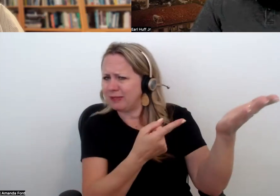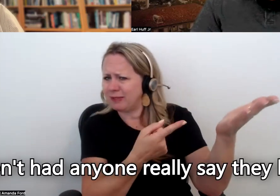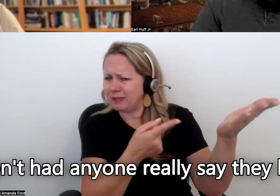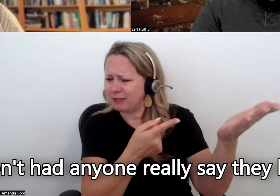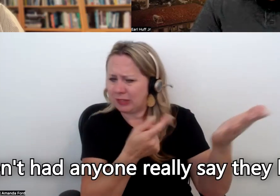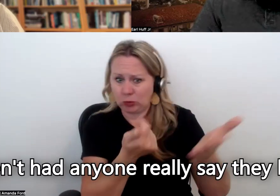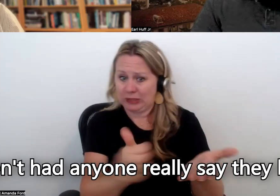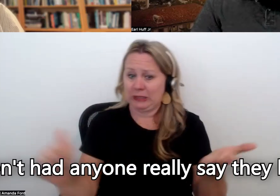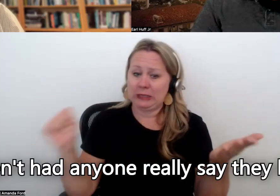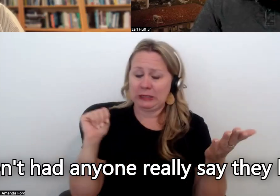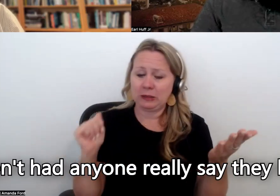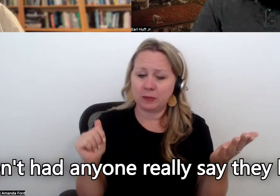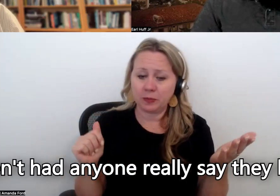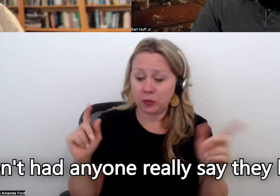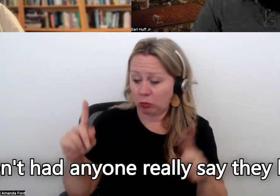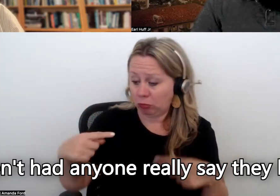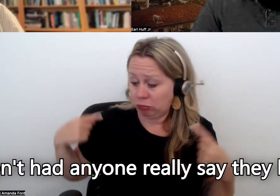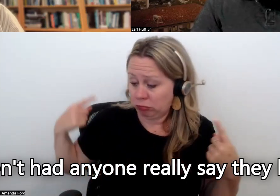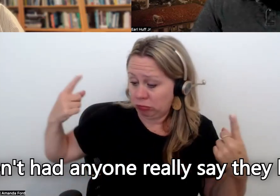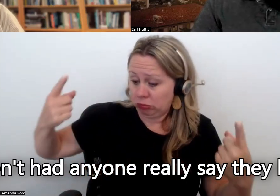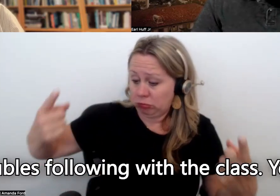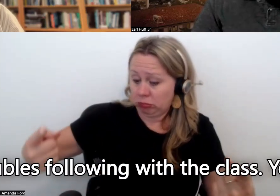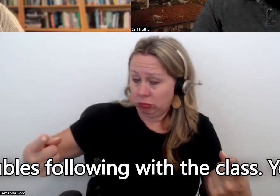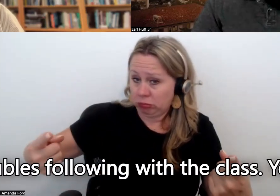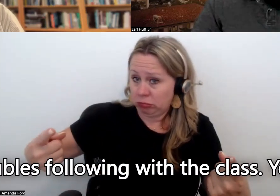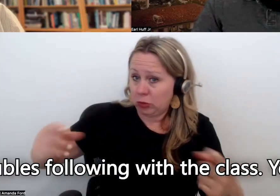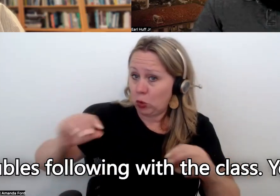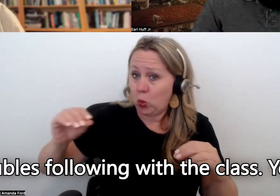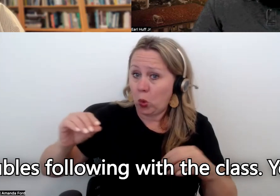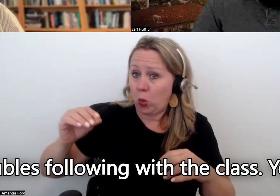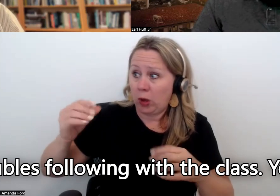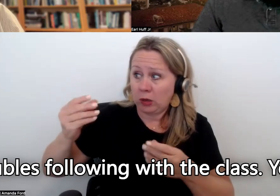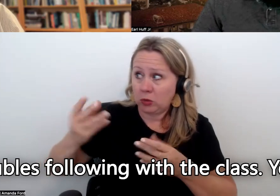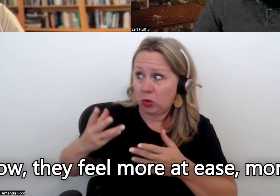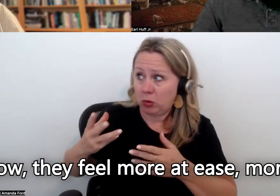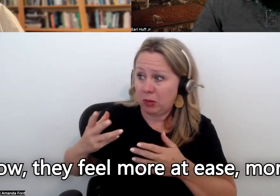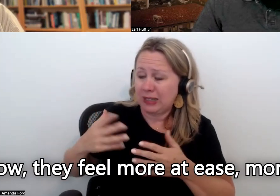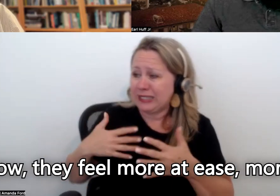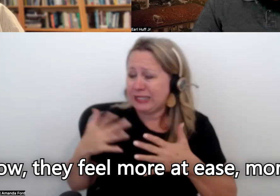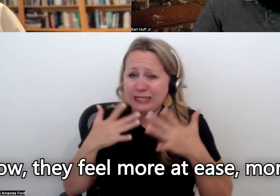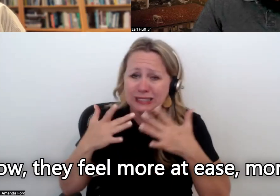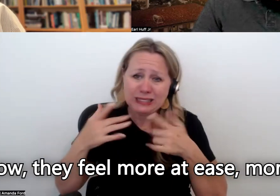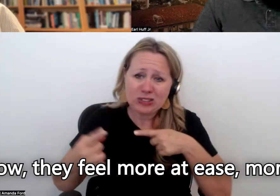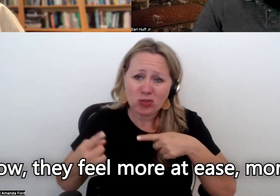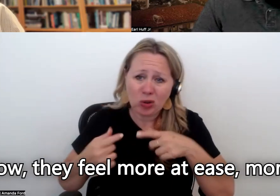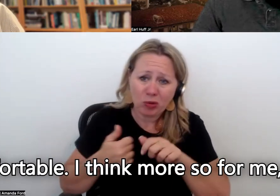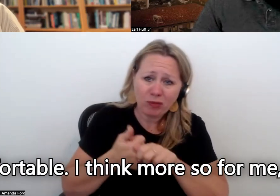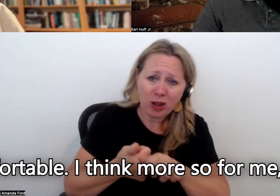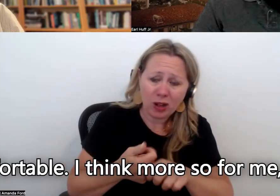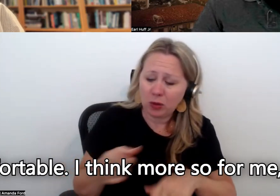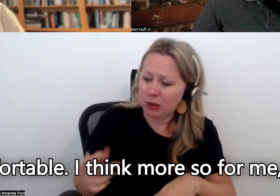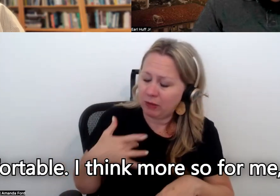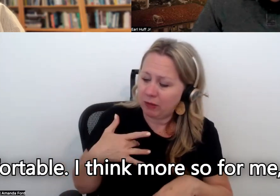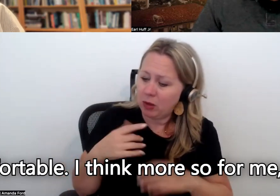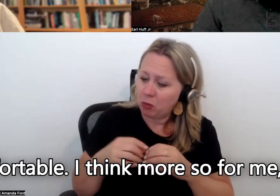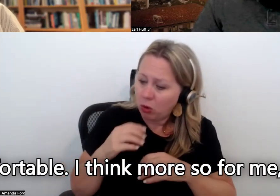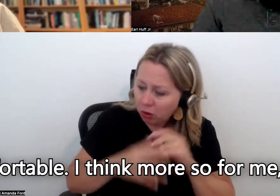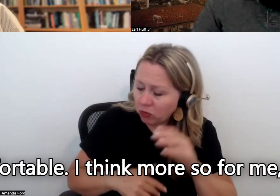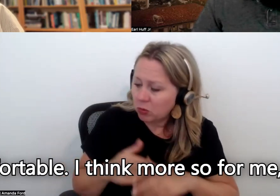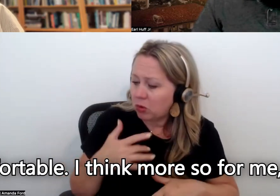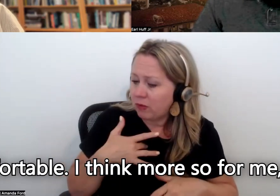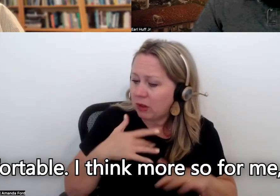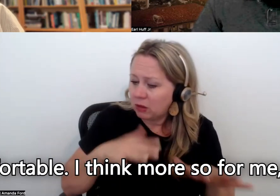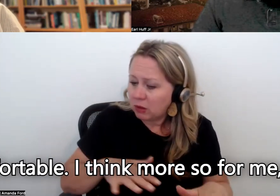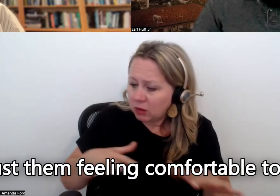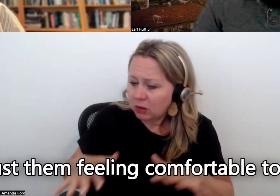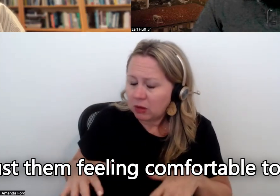date, I haven't had anyone really say they have troubles following with the class. They feel more at ease, more comfortable. I think more